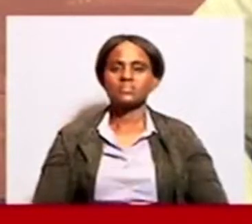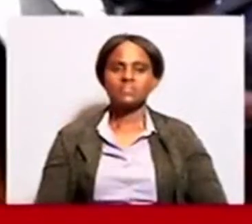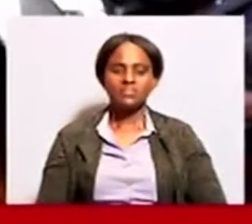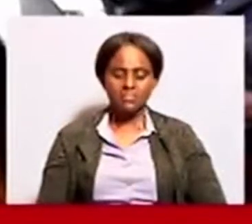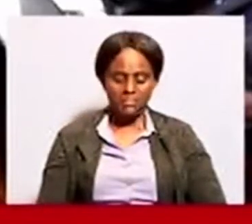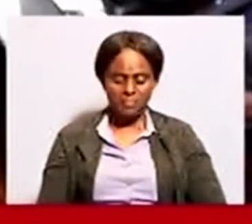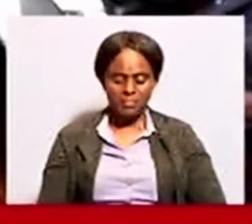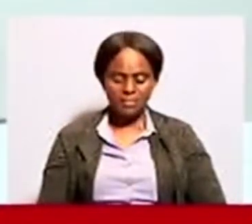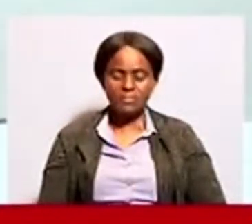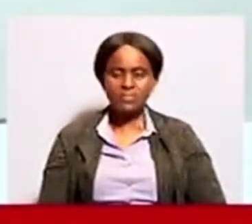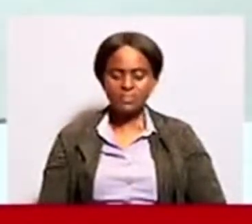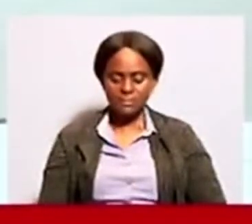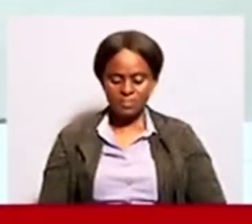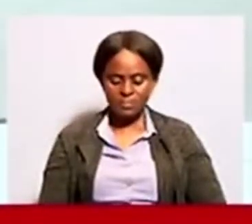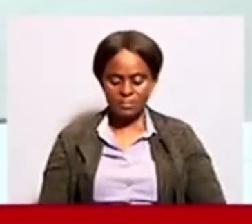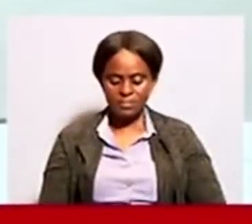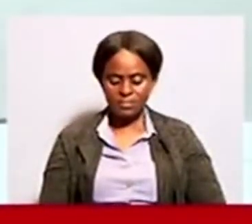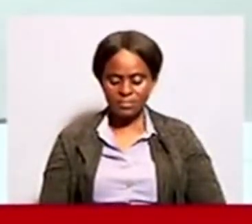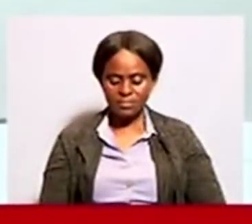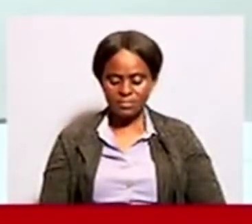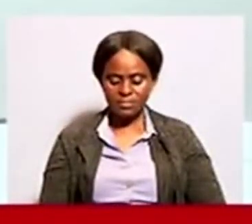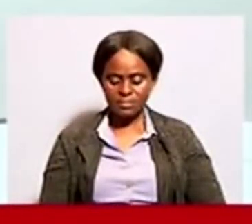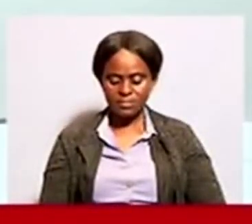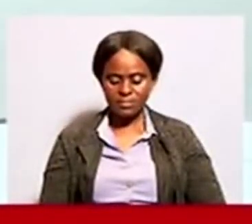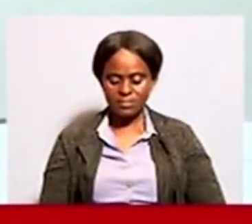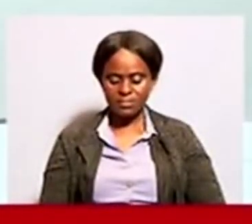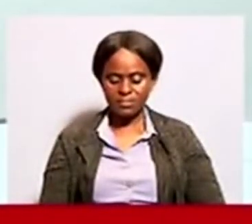You still go ahead and pay without space.